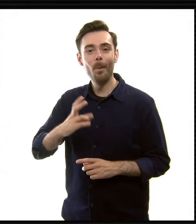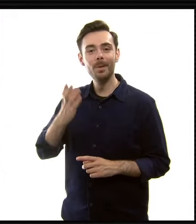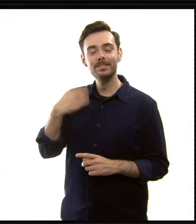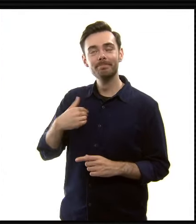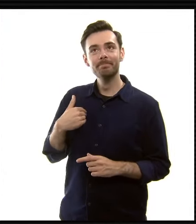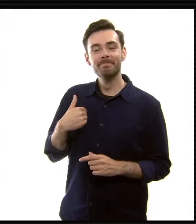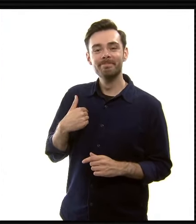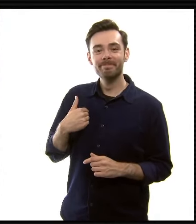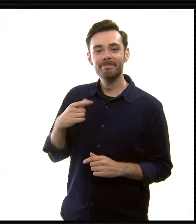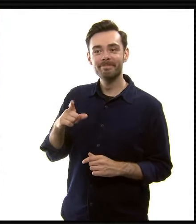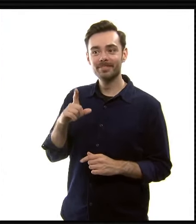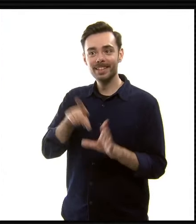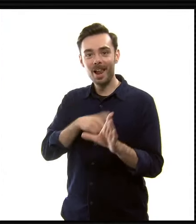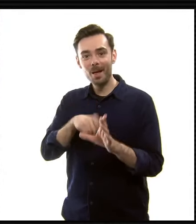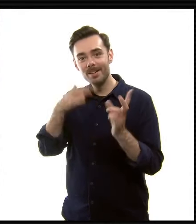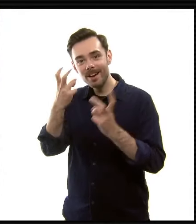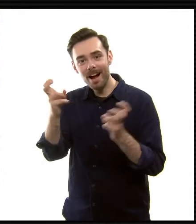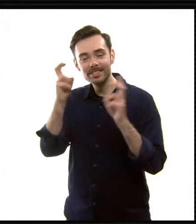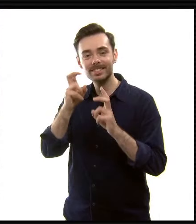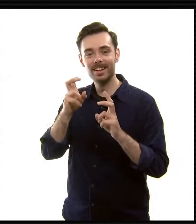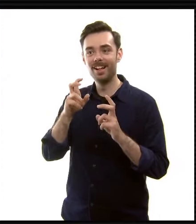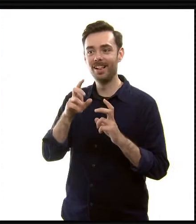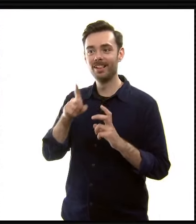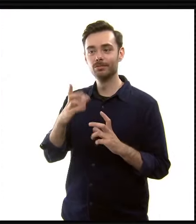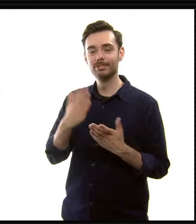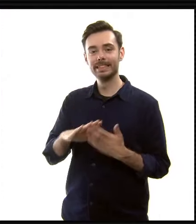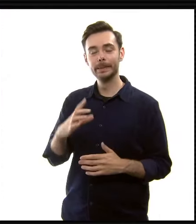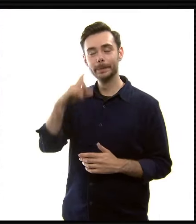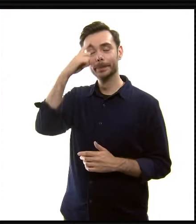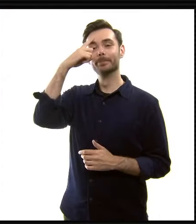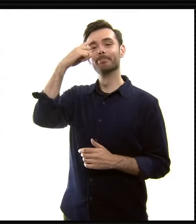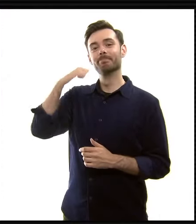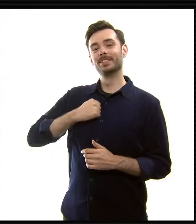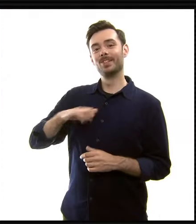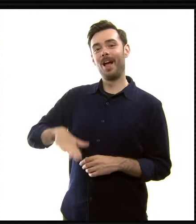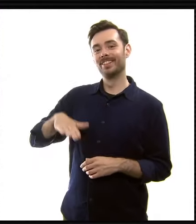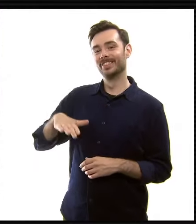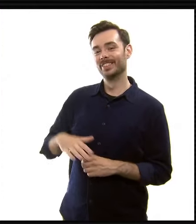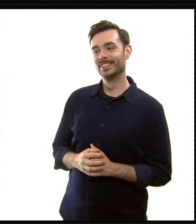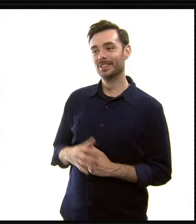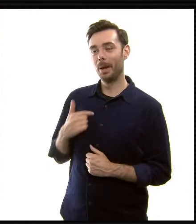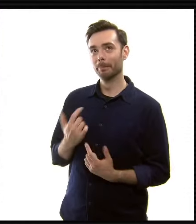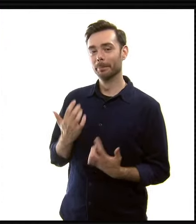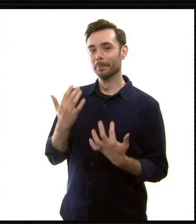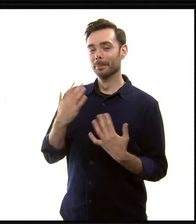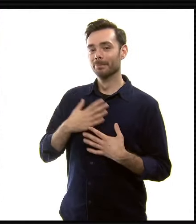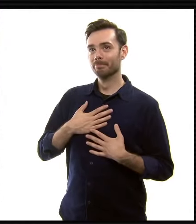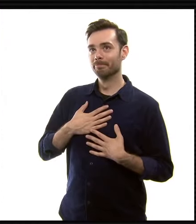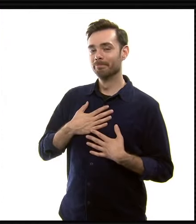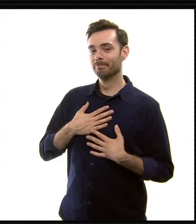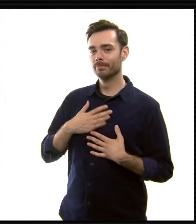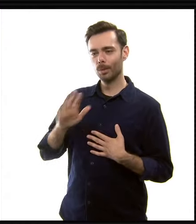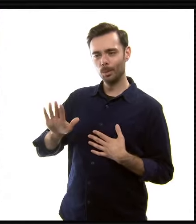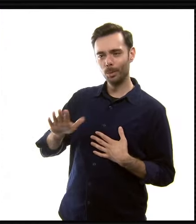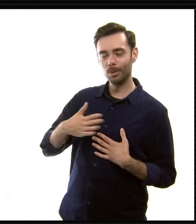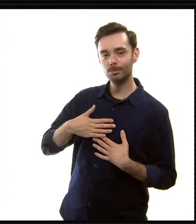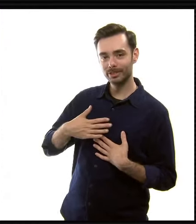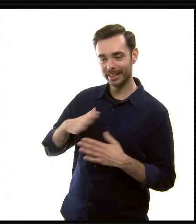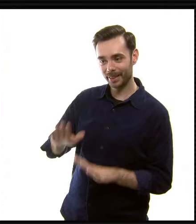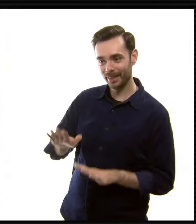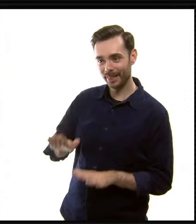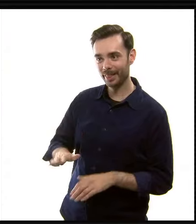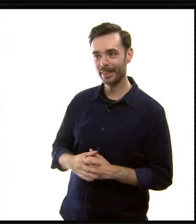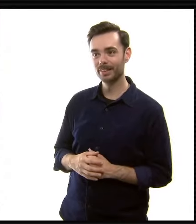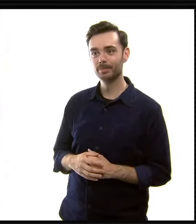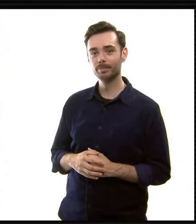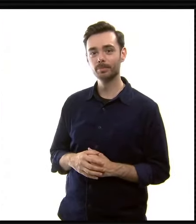Yellow Castle and Classic Space really play back to my own childhood. So I'm getting totes emotional Turn here. the cake a little bit so we can see the whole thing. It goes all the way